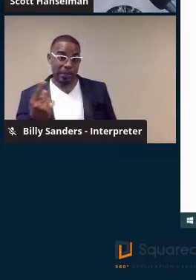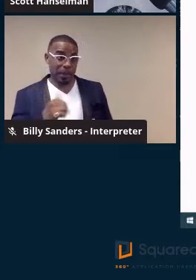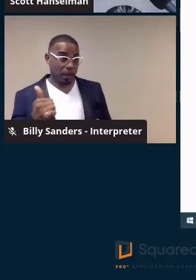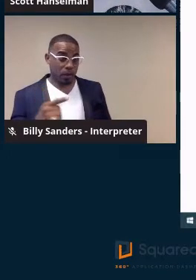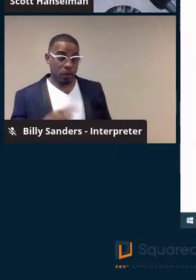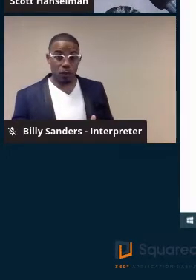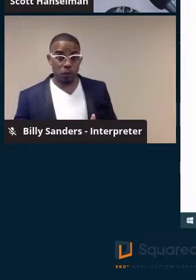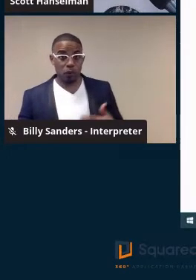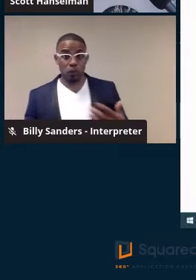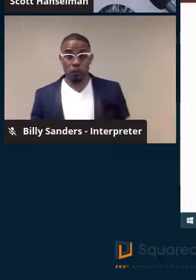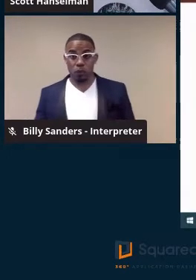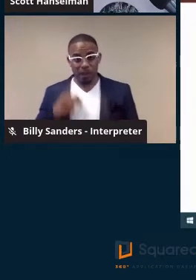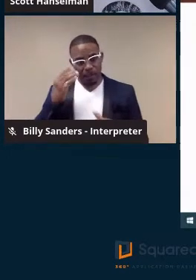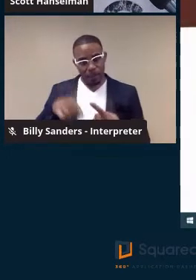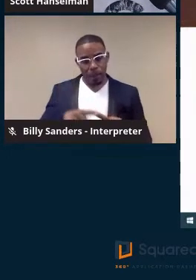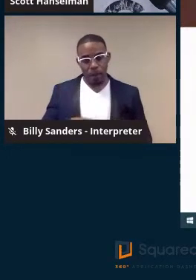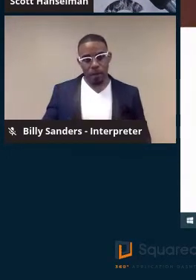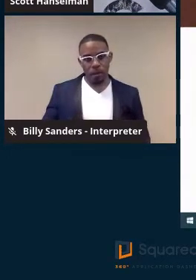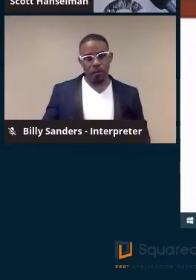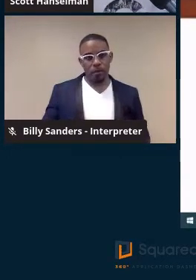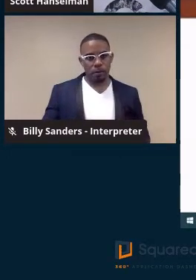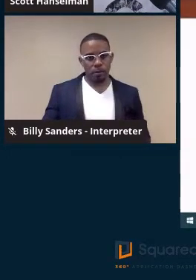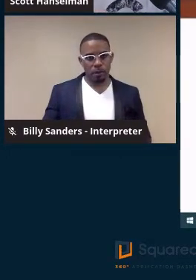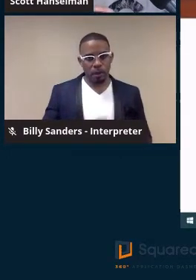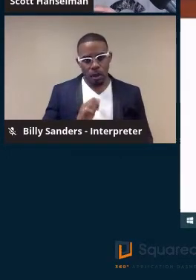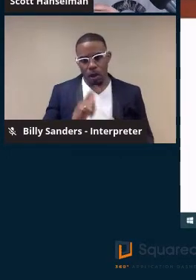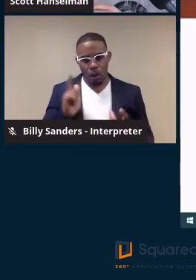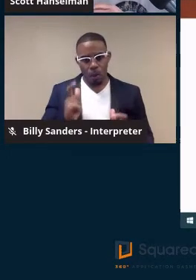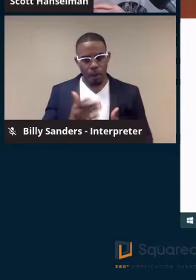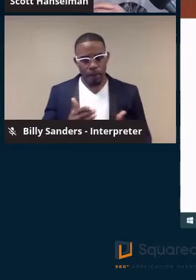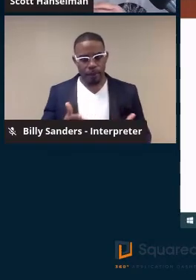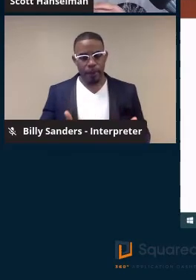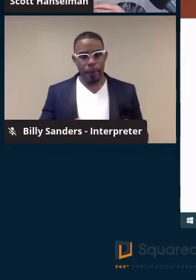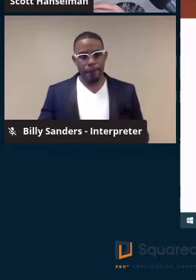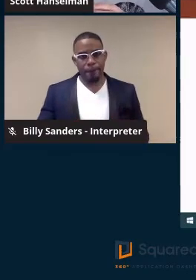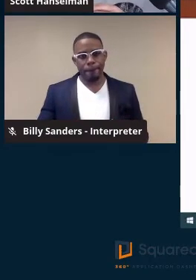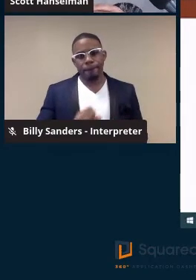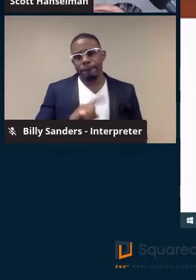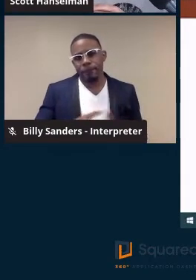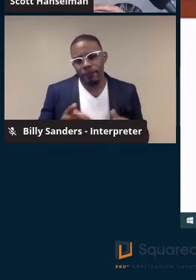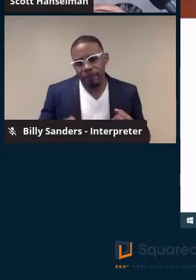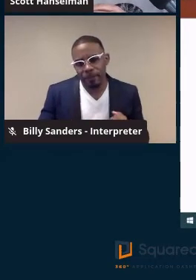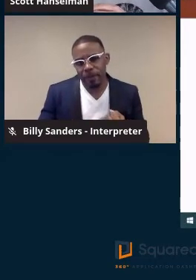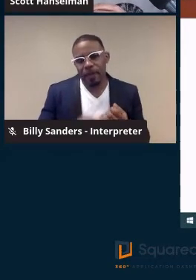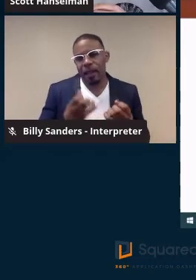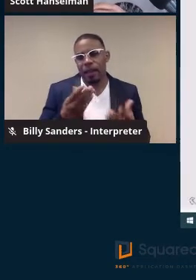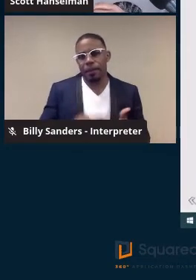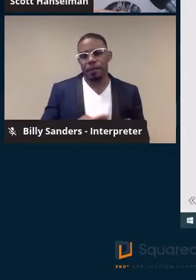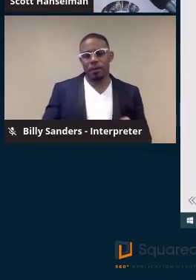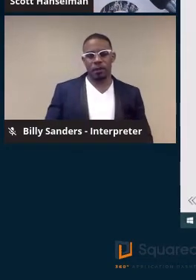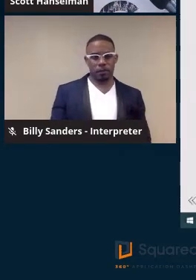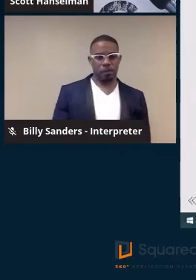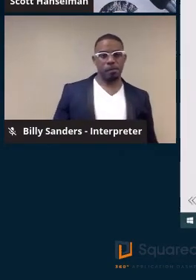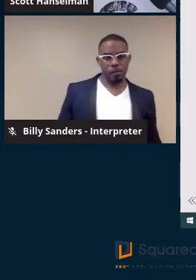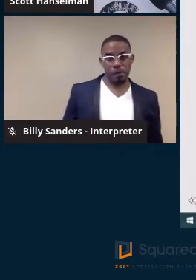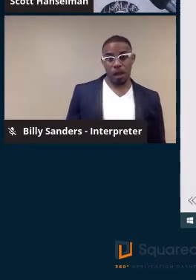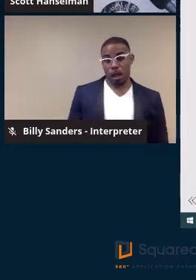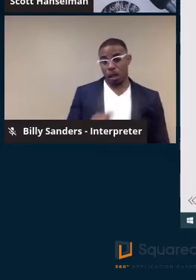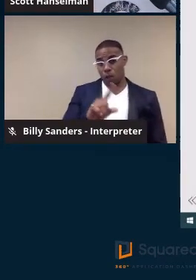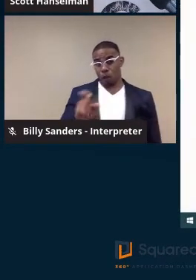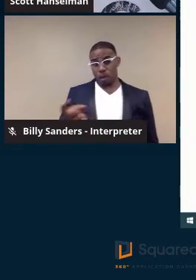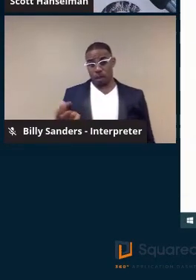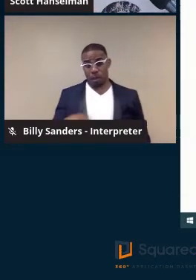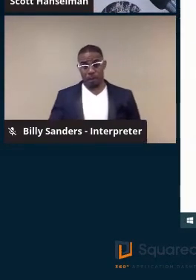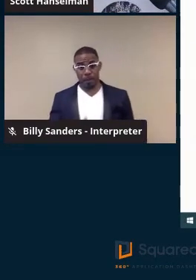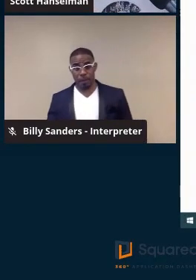to think about. These are all small things, but it saved a lot of money. Another question coming in